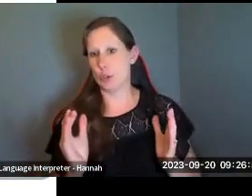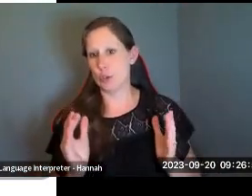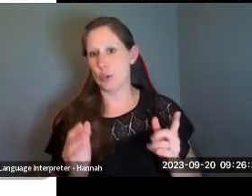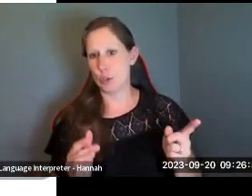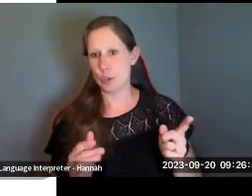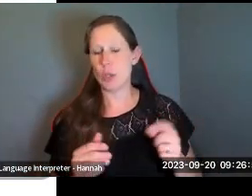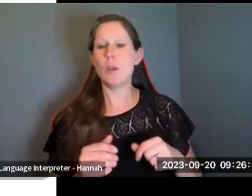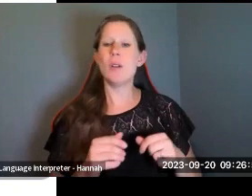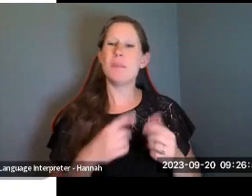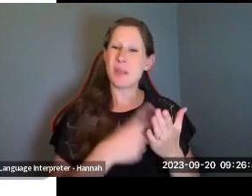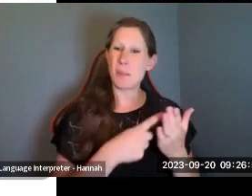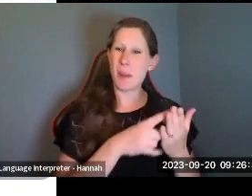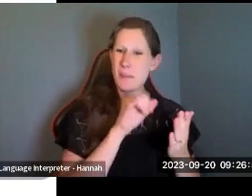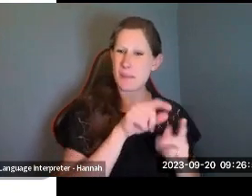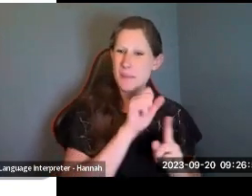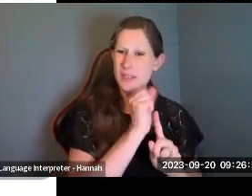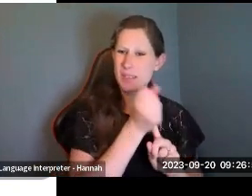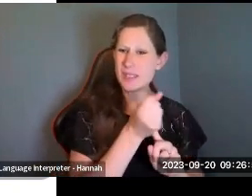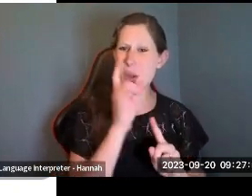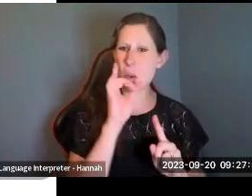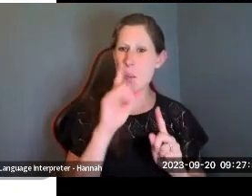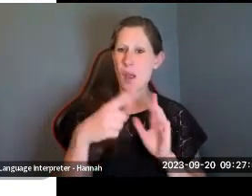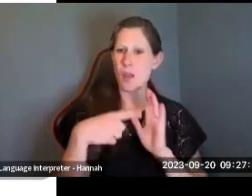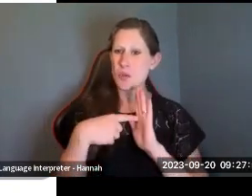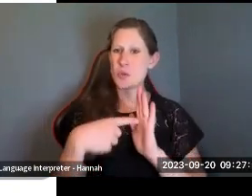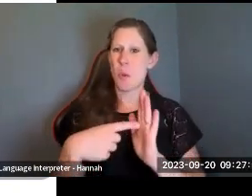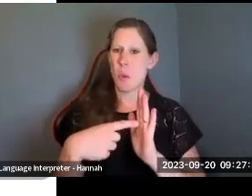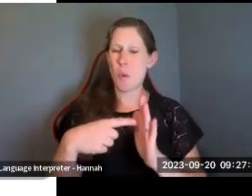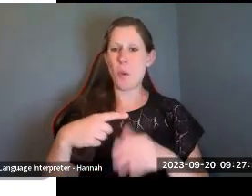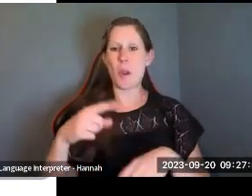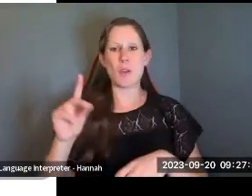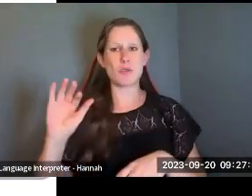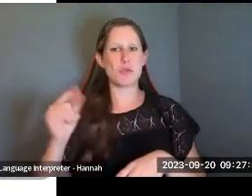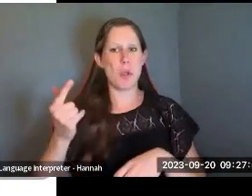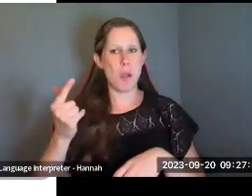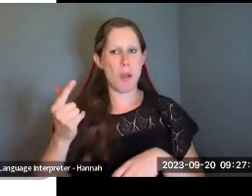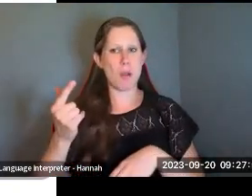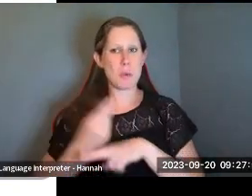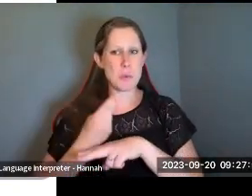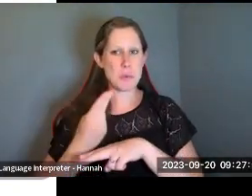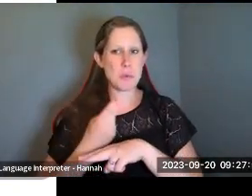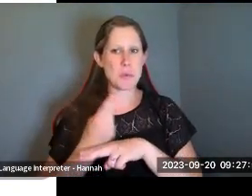be portraying a situation of substance misuse.